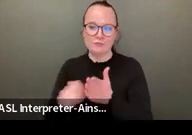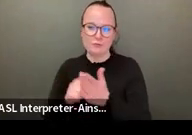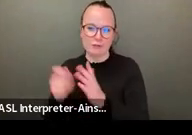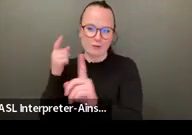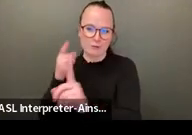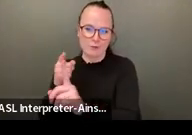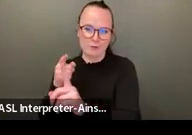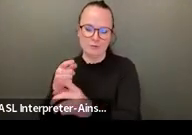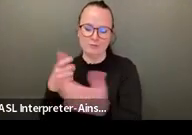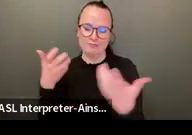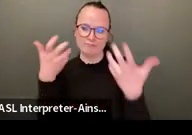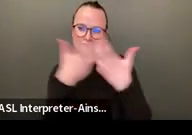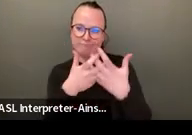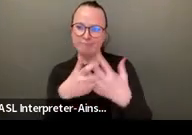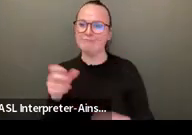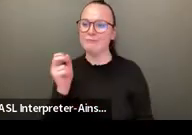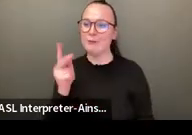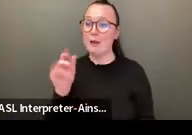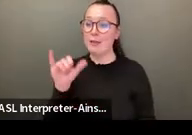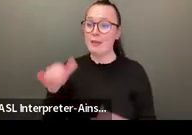back to the IEP.